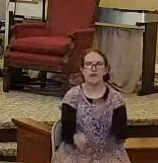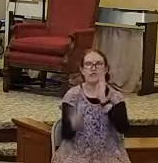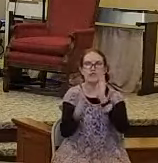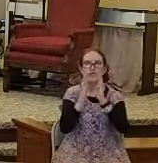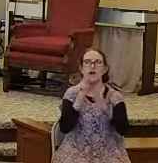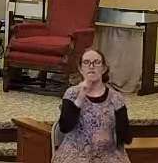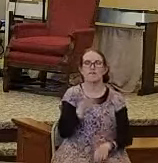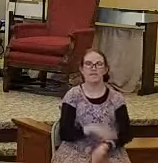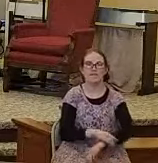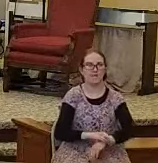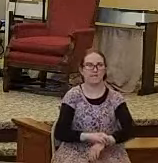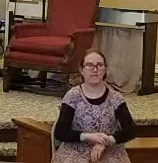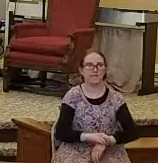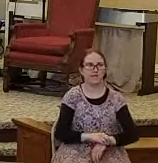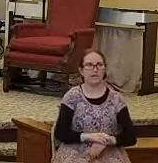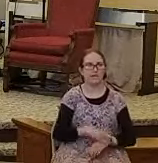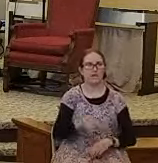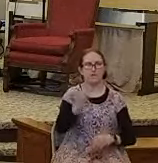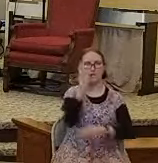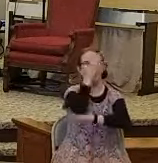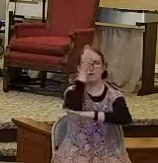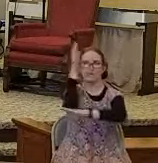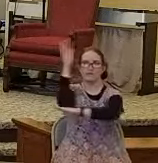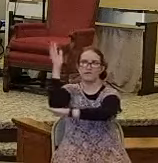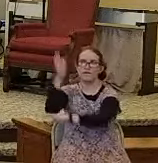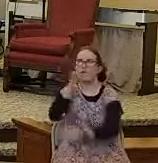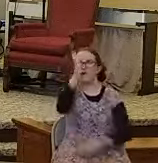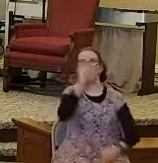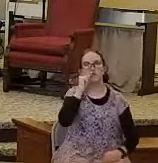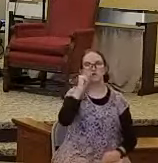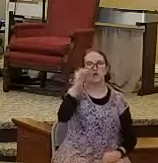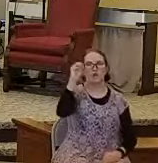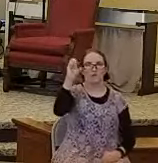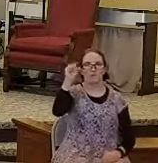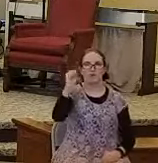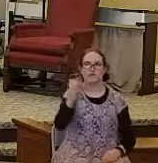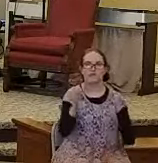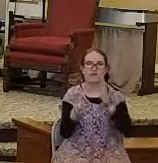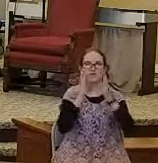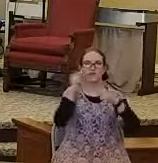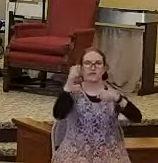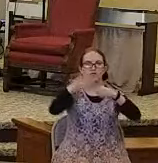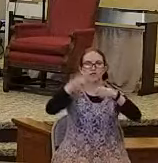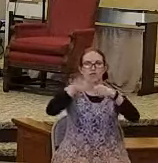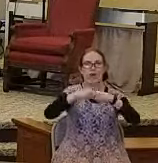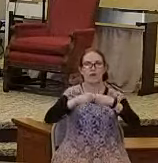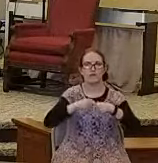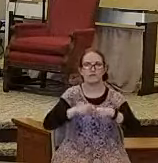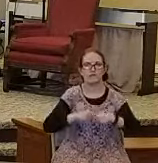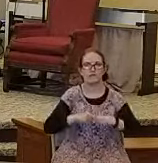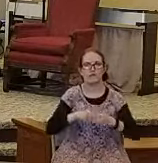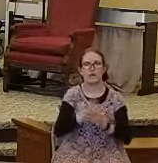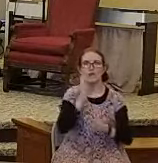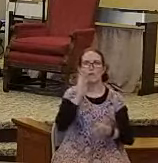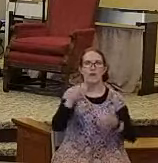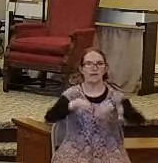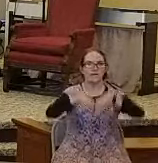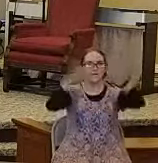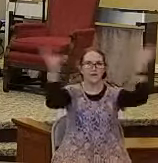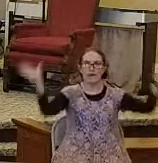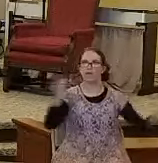him. And then when they're in the wilderness, when God told Moses to speak to the rock and let the water come out